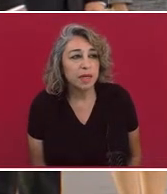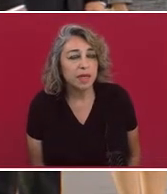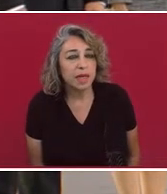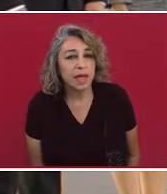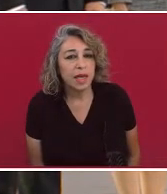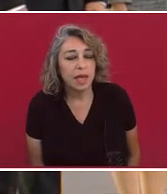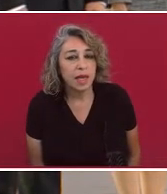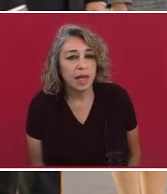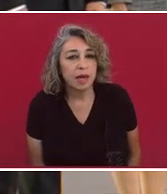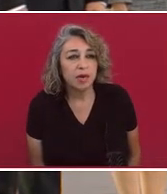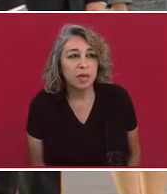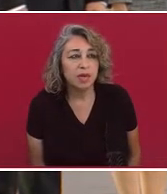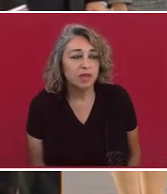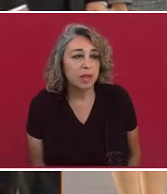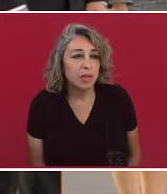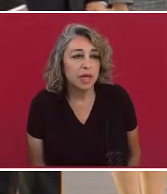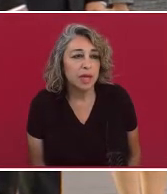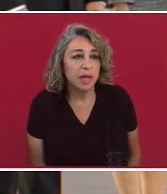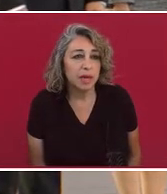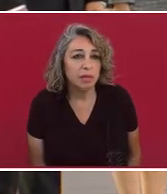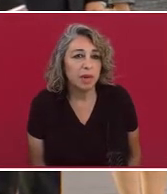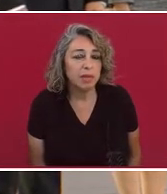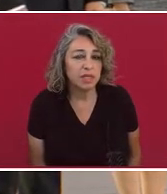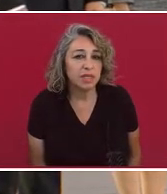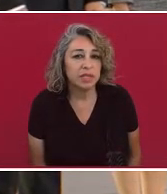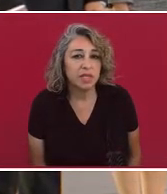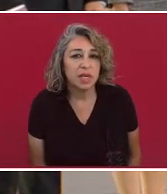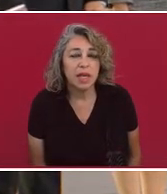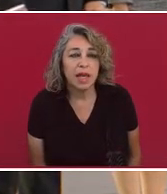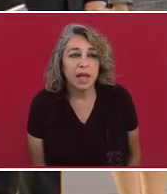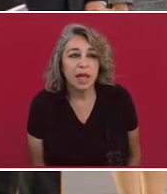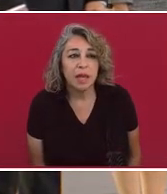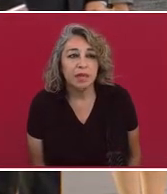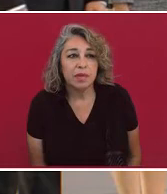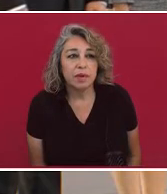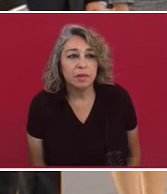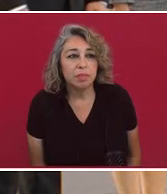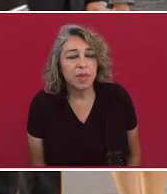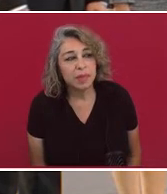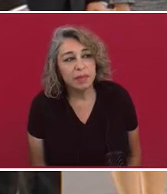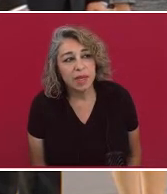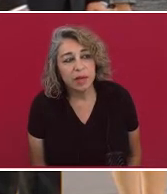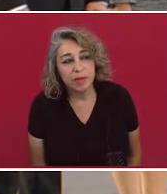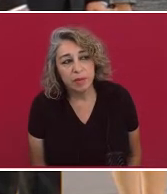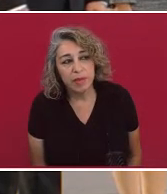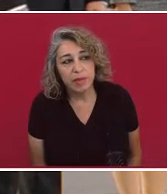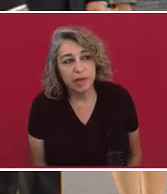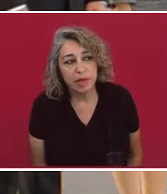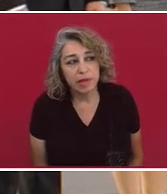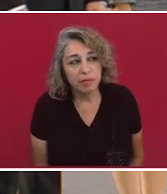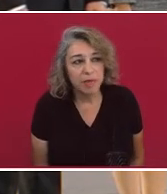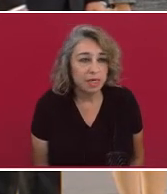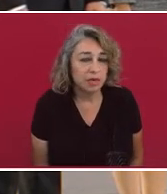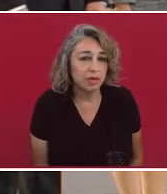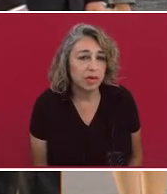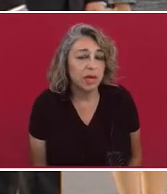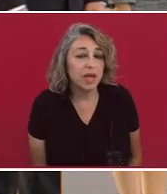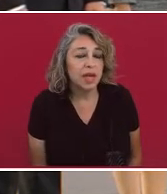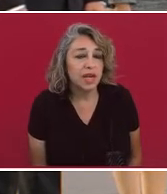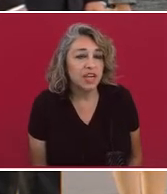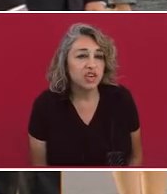development, and urban development, and public service, and the people of the government of